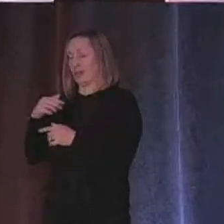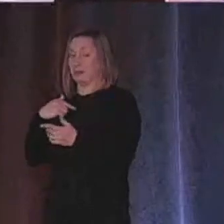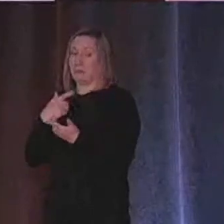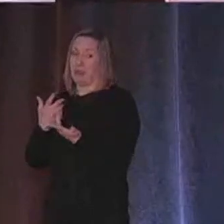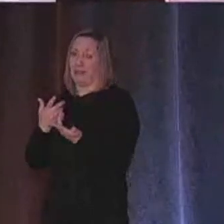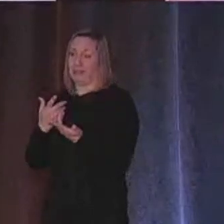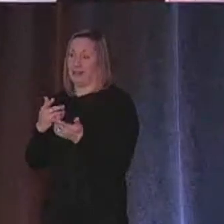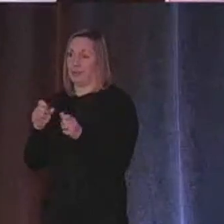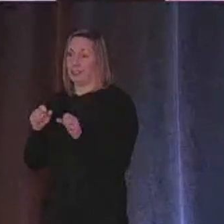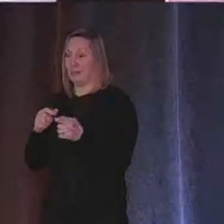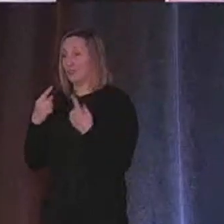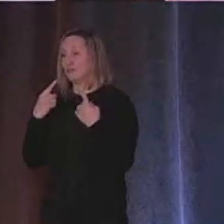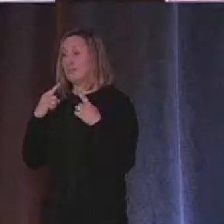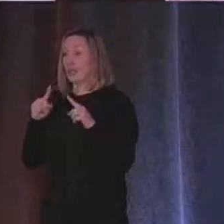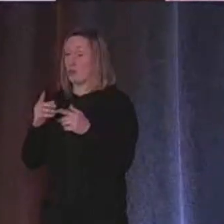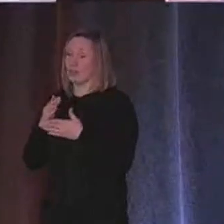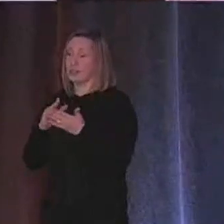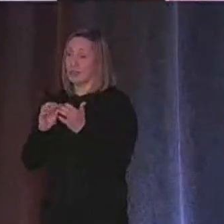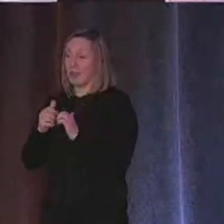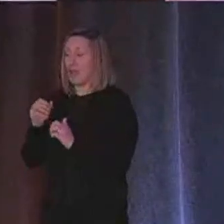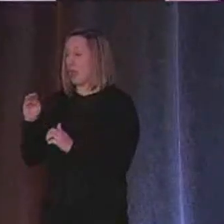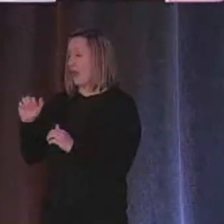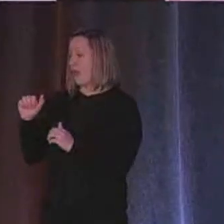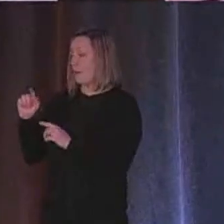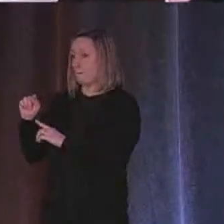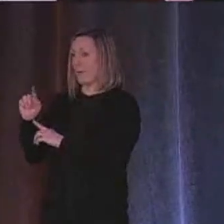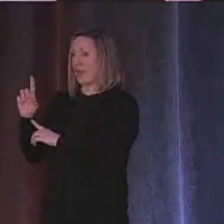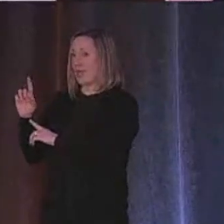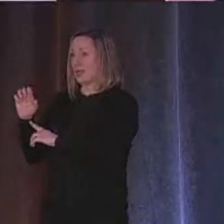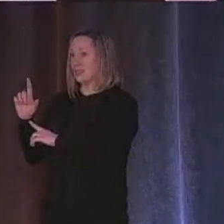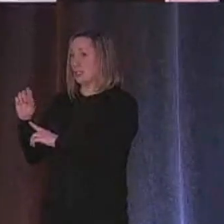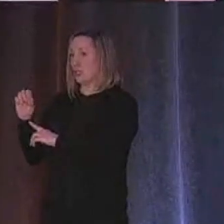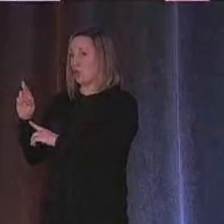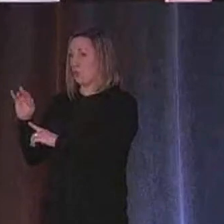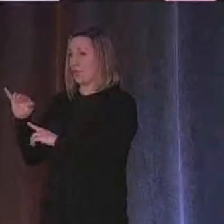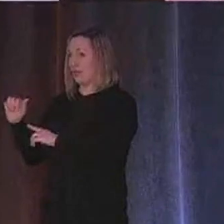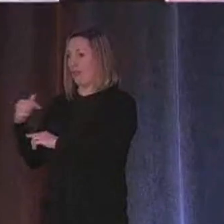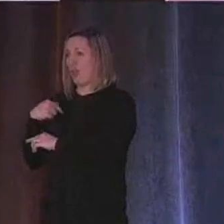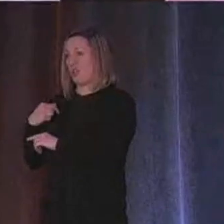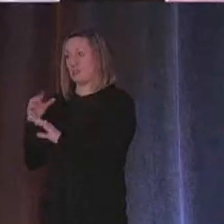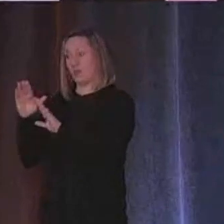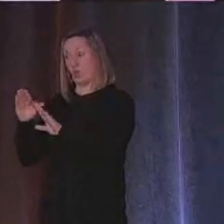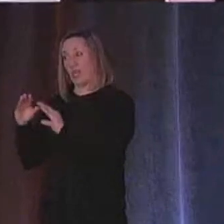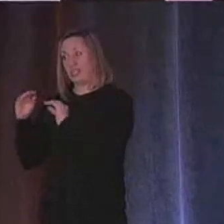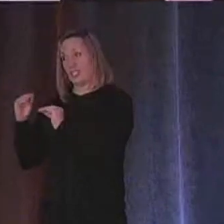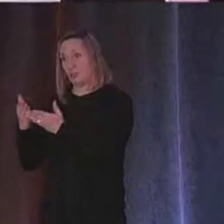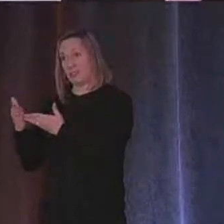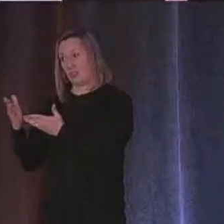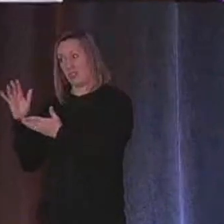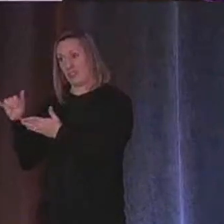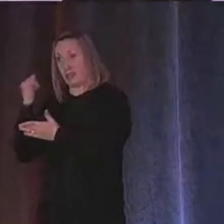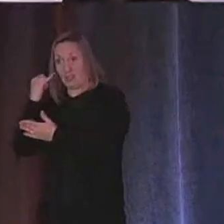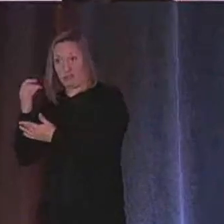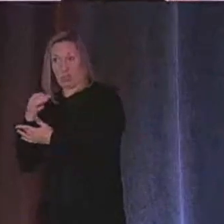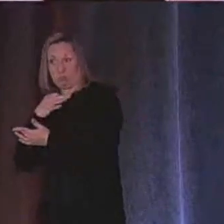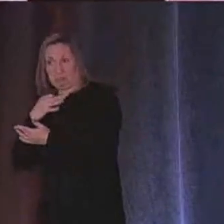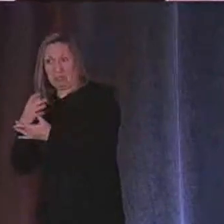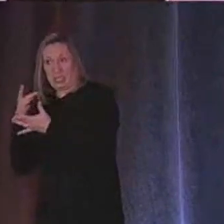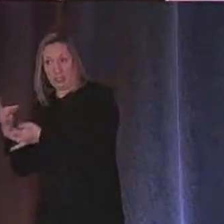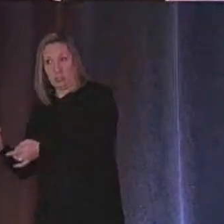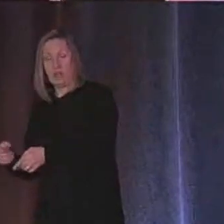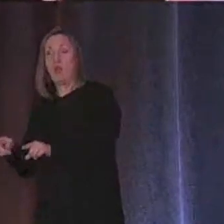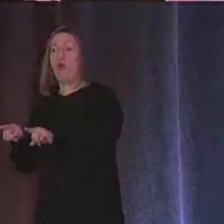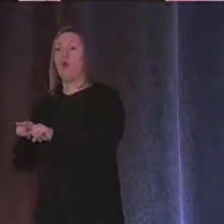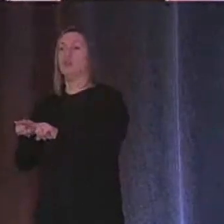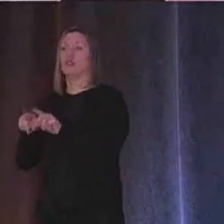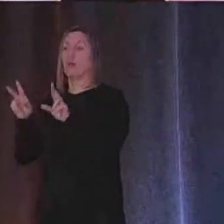somehow. Matt Delorier has some really great teaching materials on that if you're interested. There's also a book of shaders, some really cool stuff